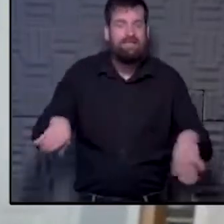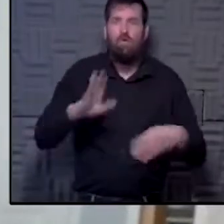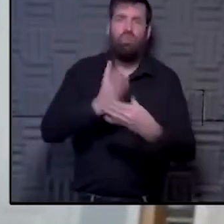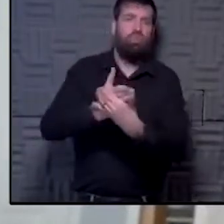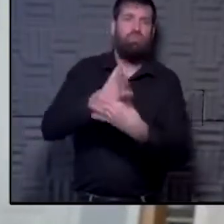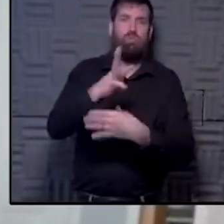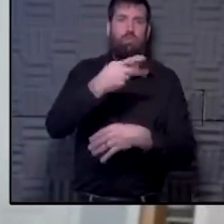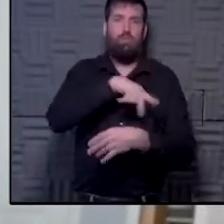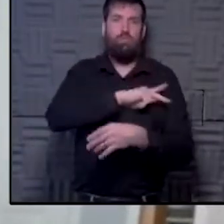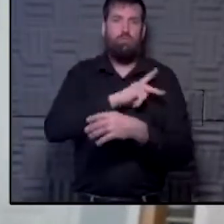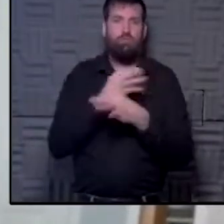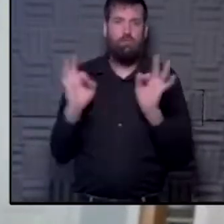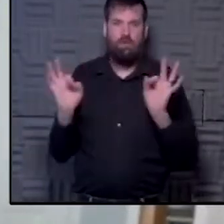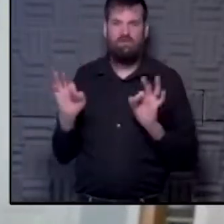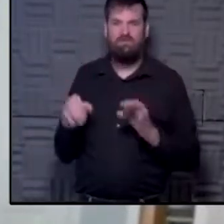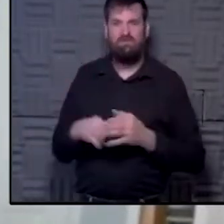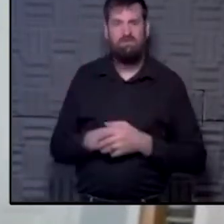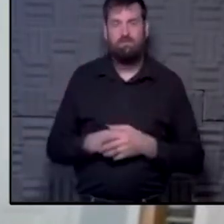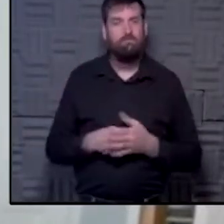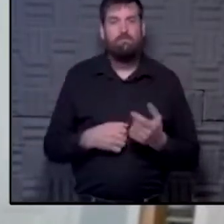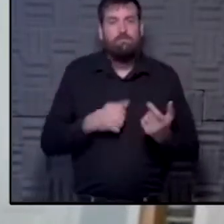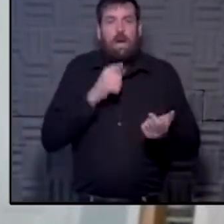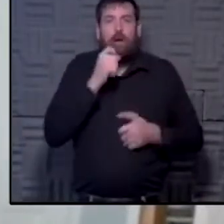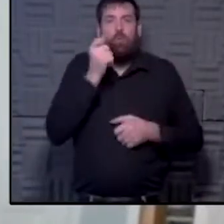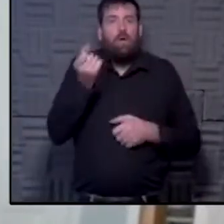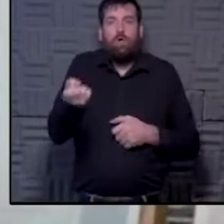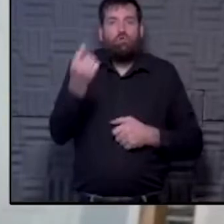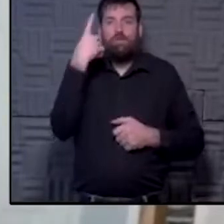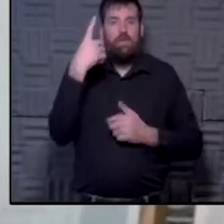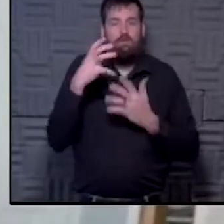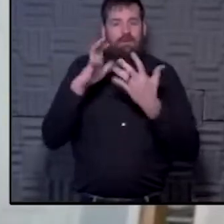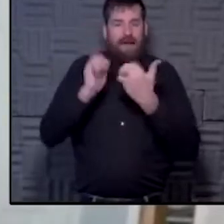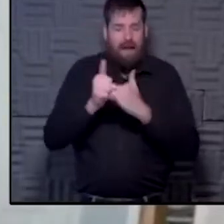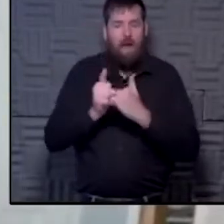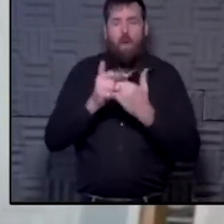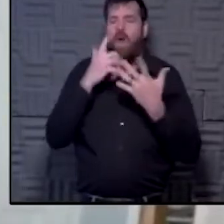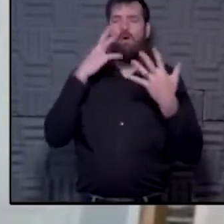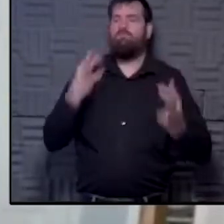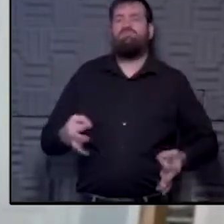don't even get it. Right. I don't even understand how you come to that notion.